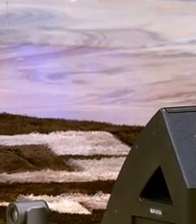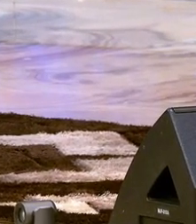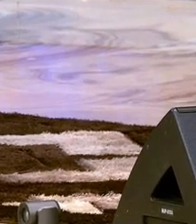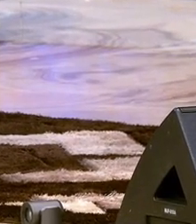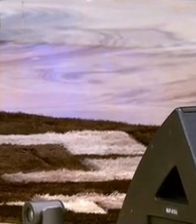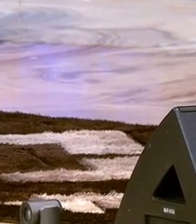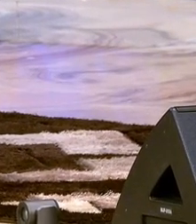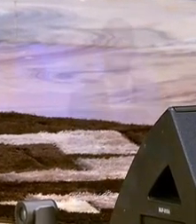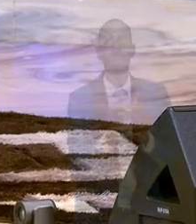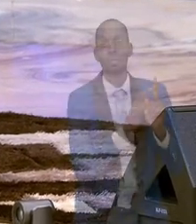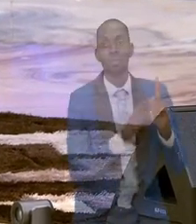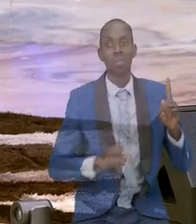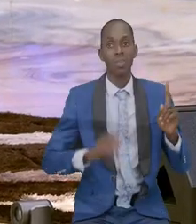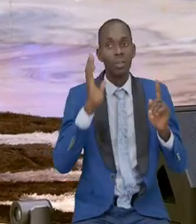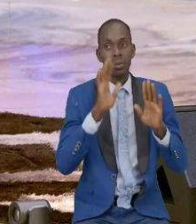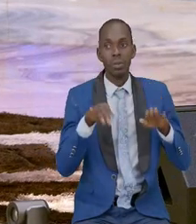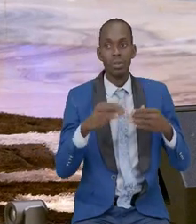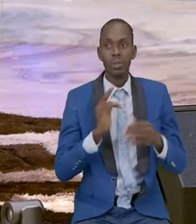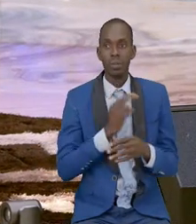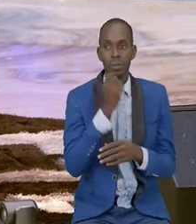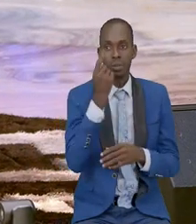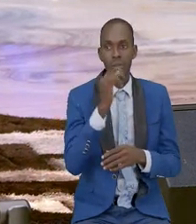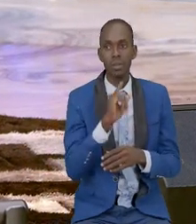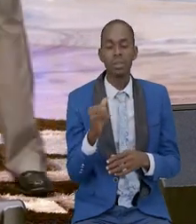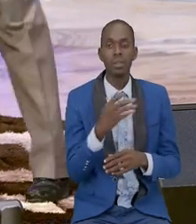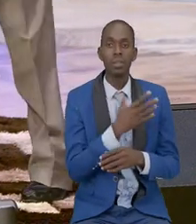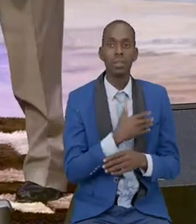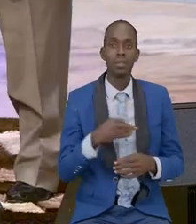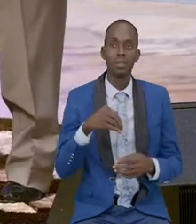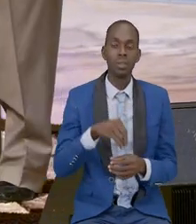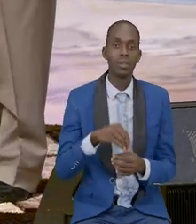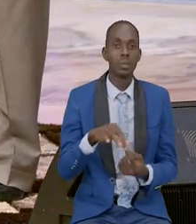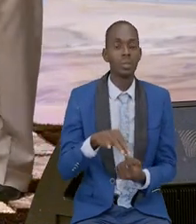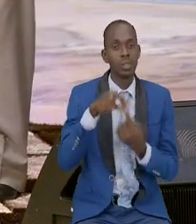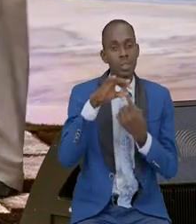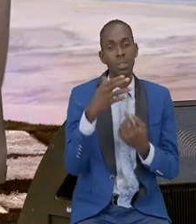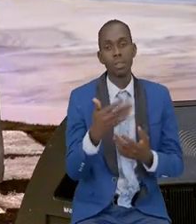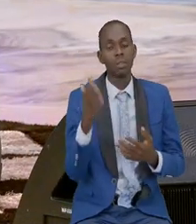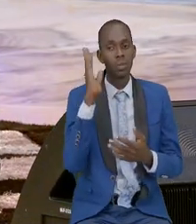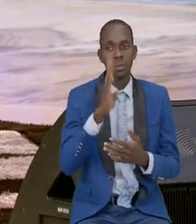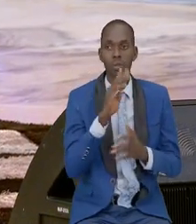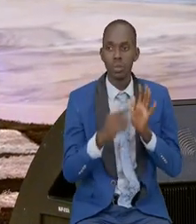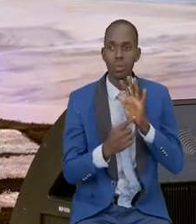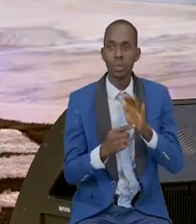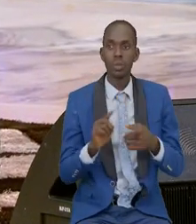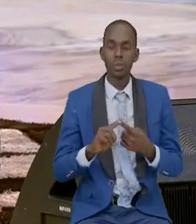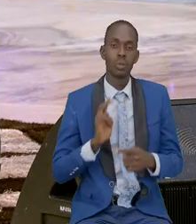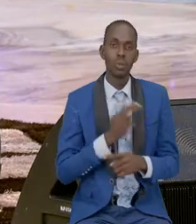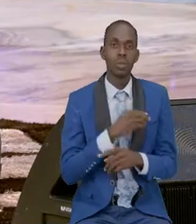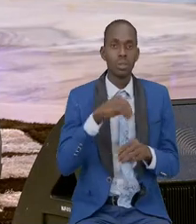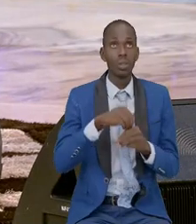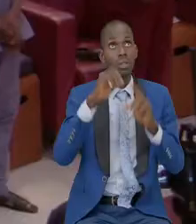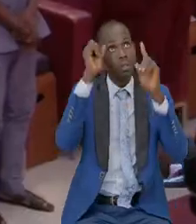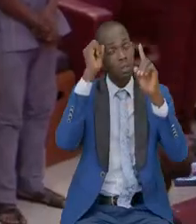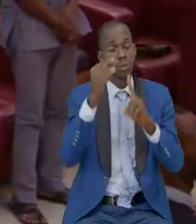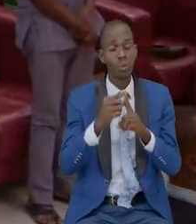us understanding in the peculiar things He reveals to us in His Word in Jesus'